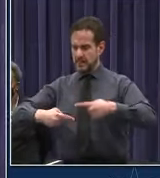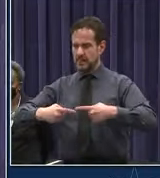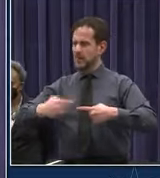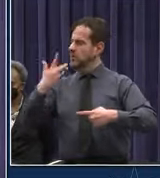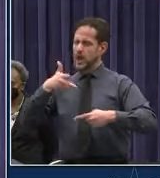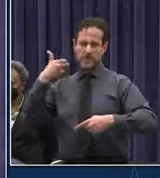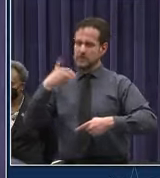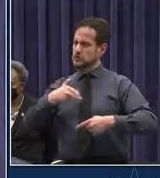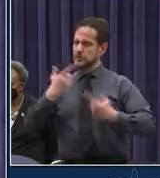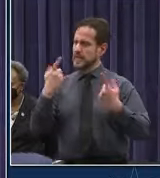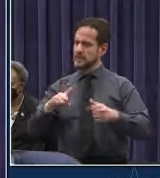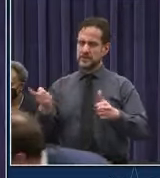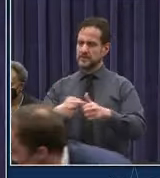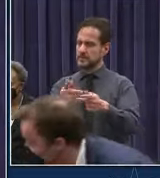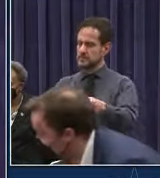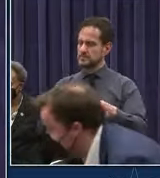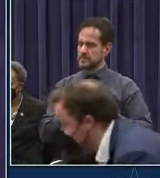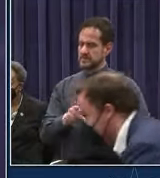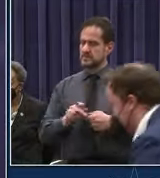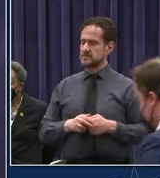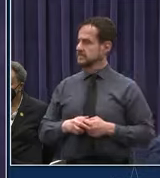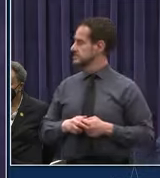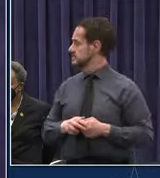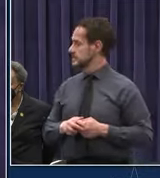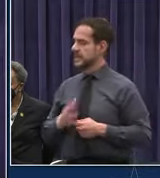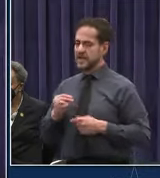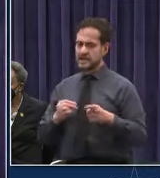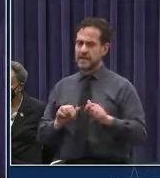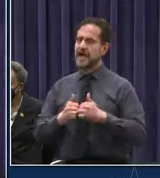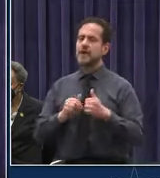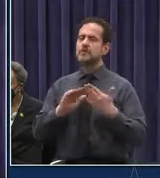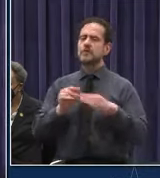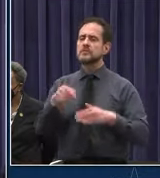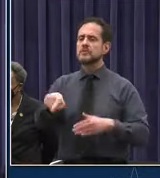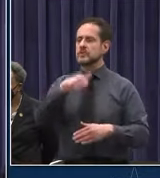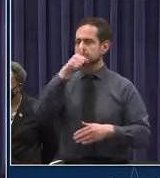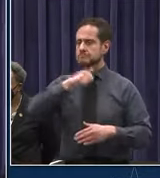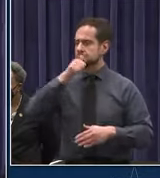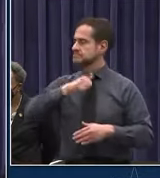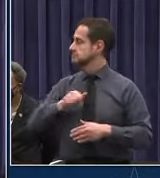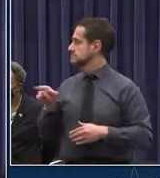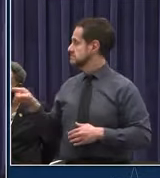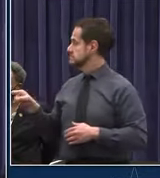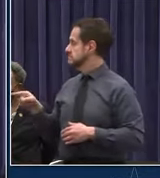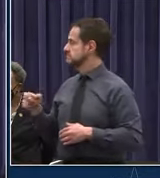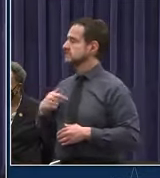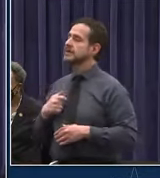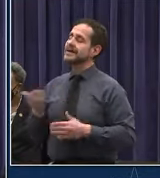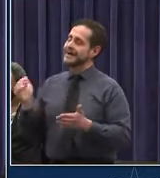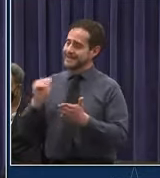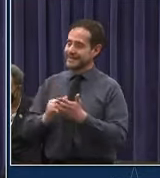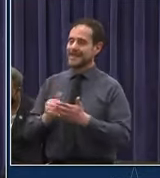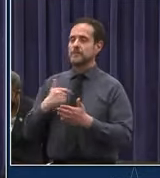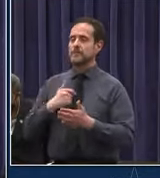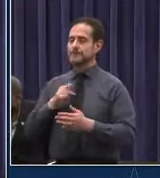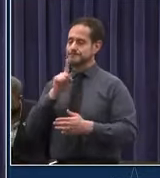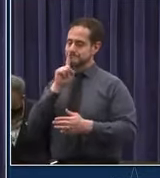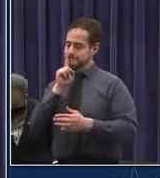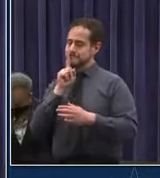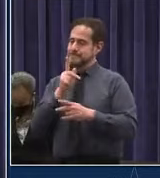misconduct, and we have to make sure that when the claims are valid, that we do what we can to address the harm that's been